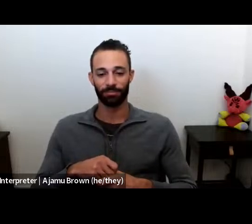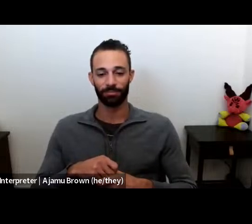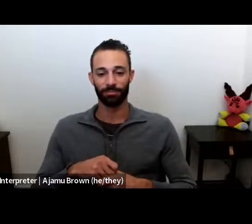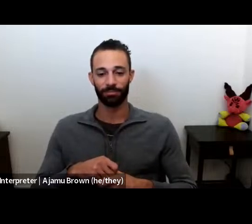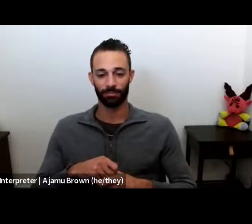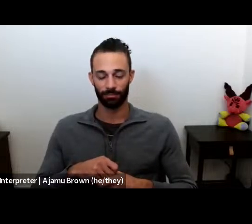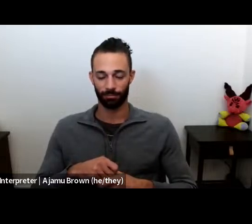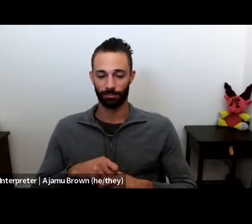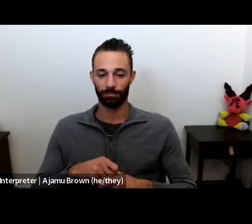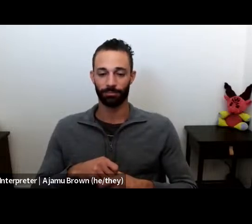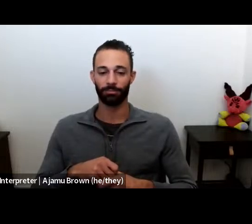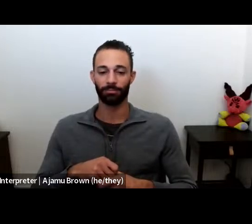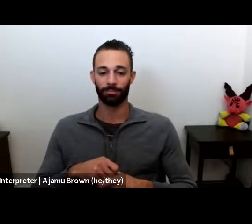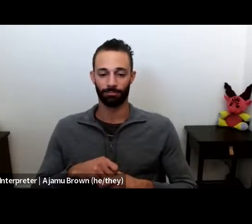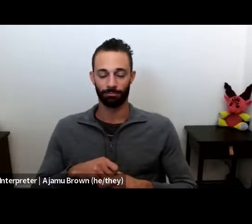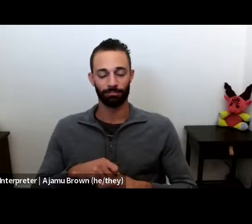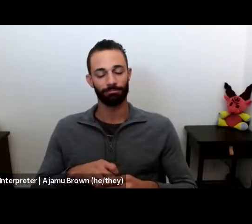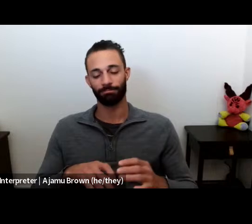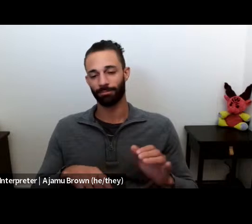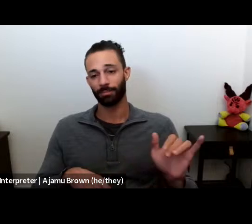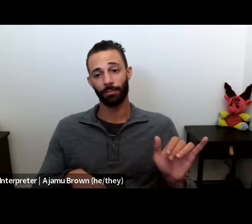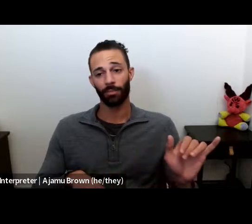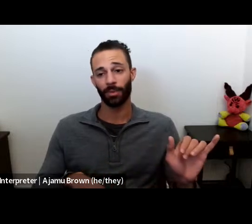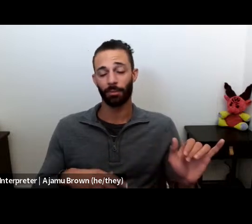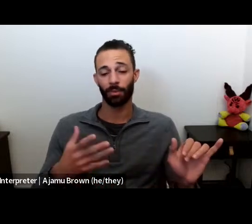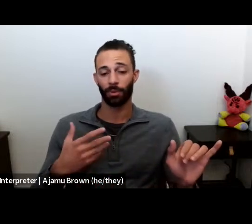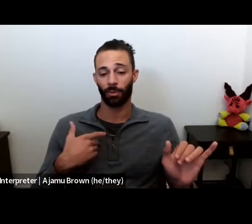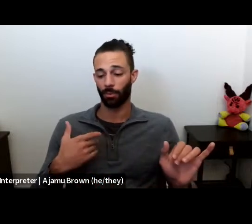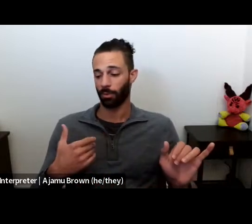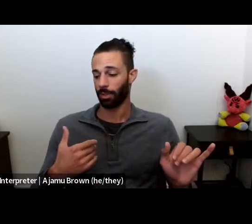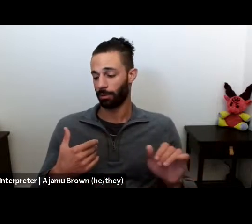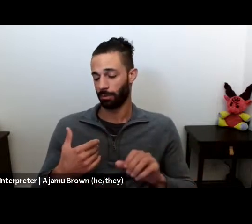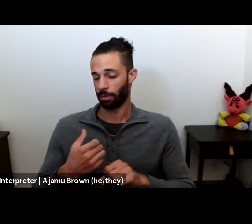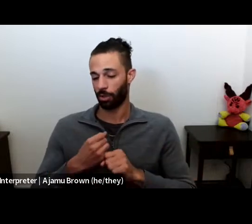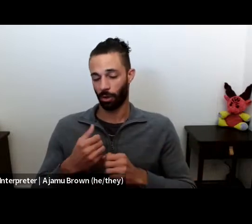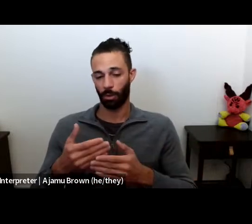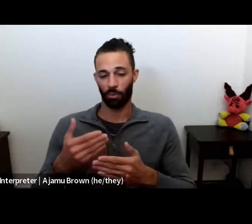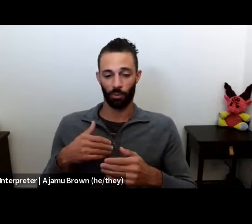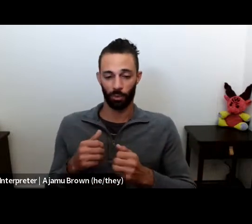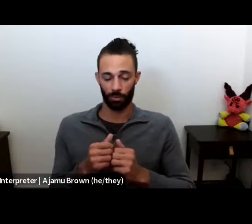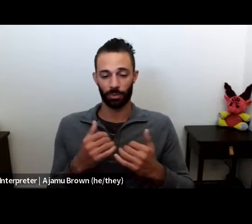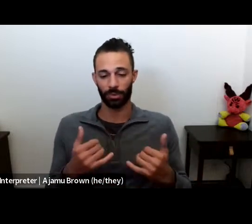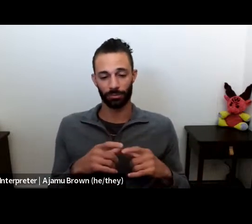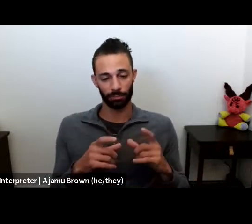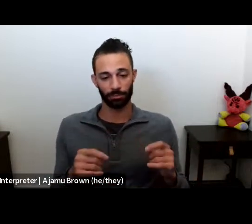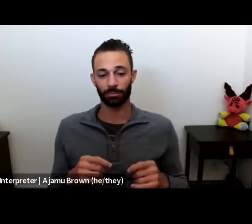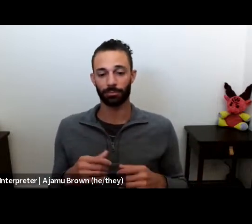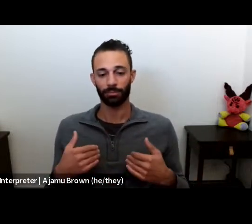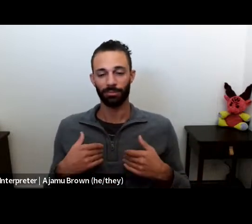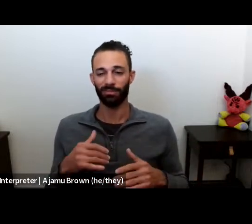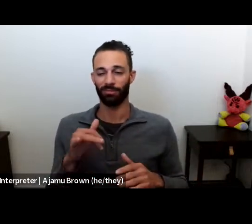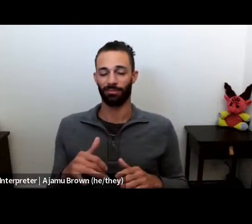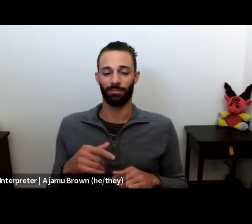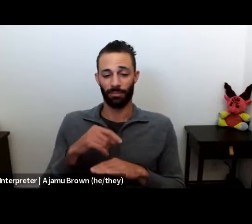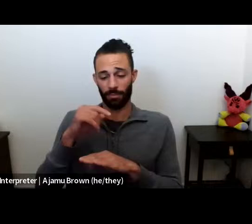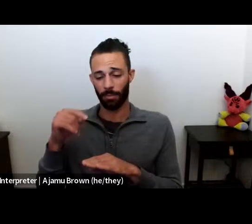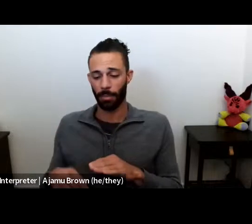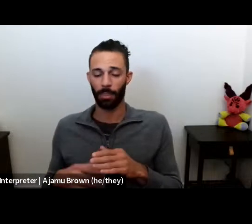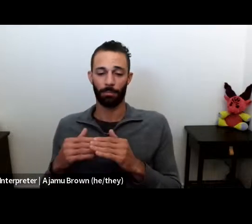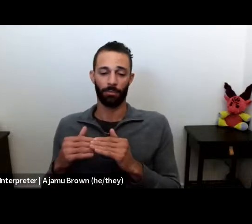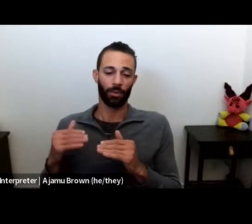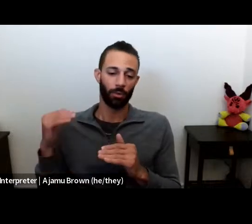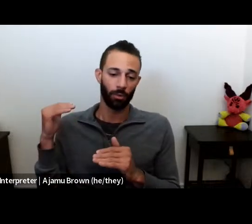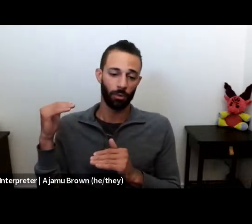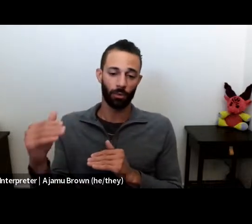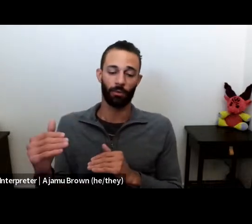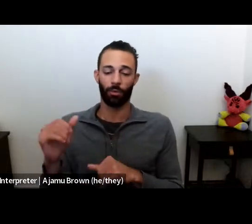yeah, it's a similar thing as we were getting before with this card, but there's the intense overwork flavor